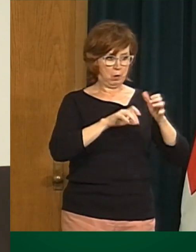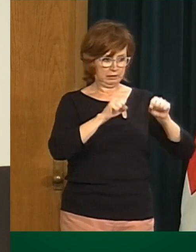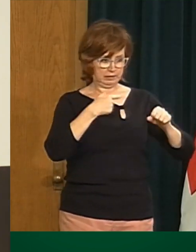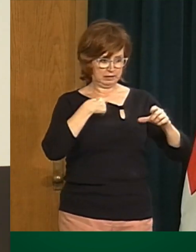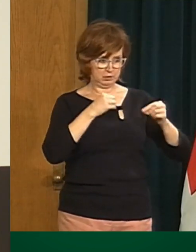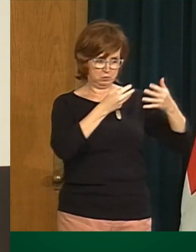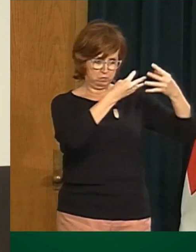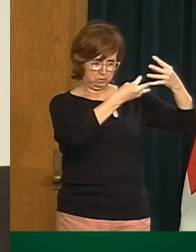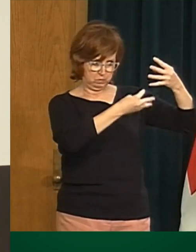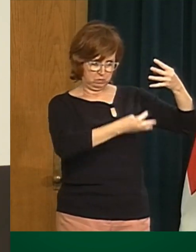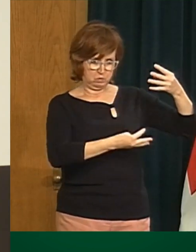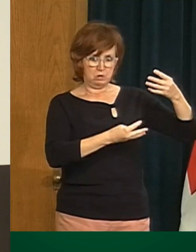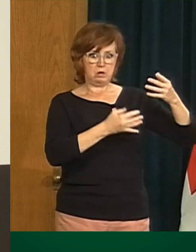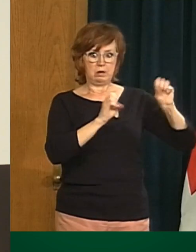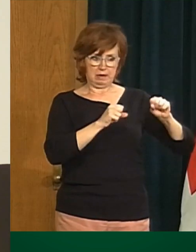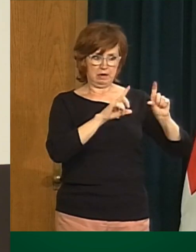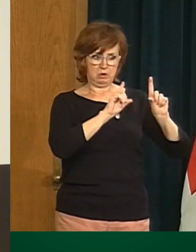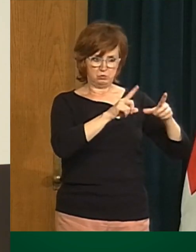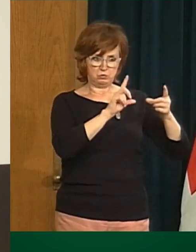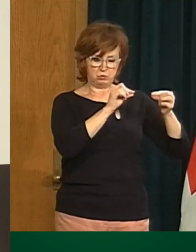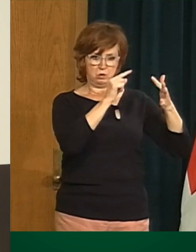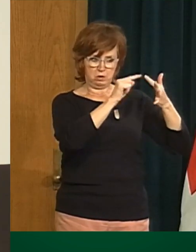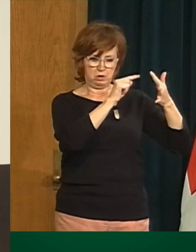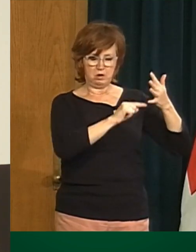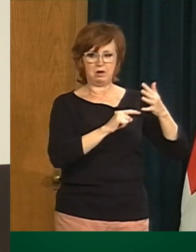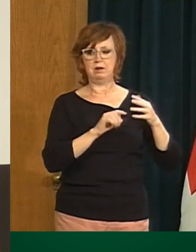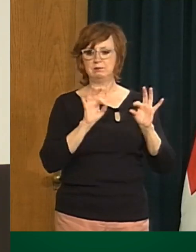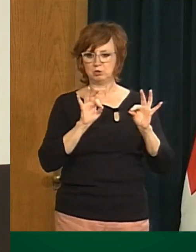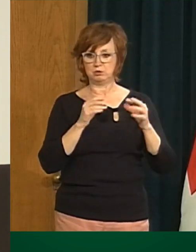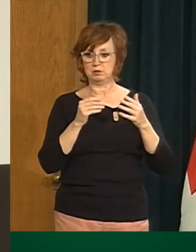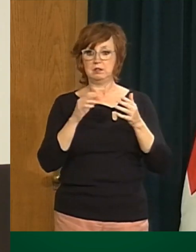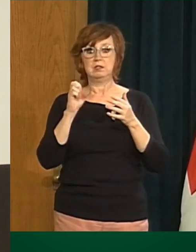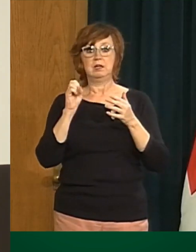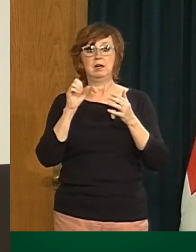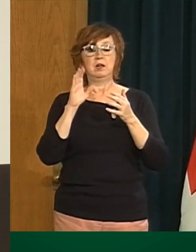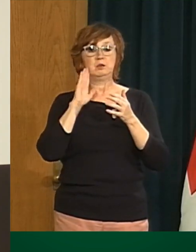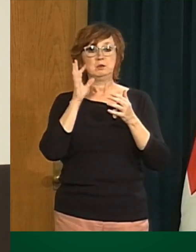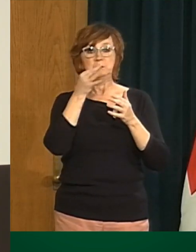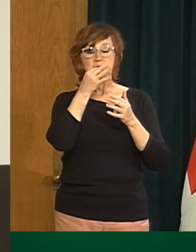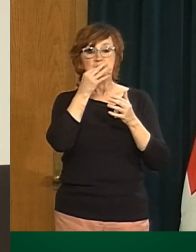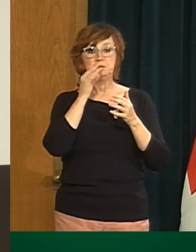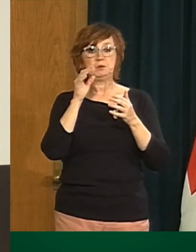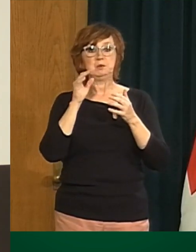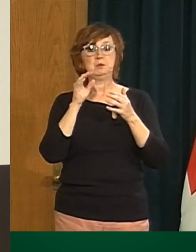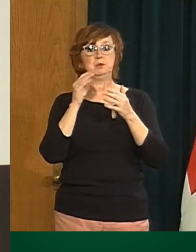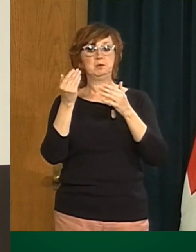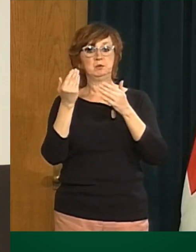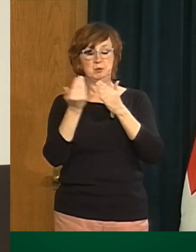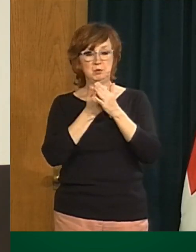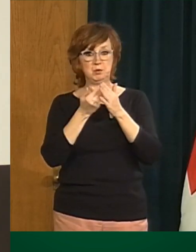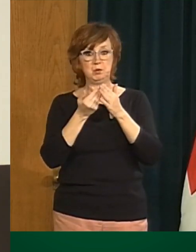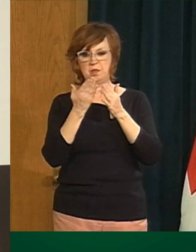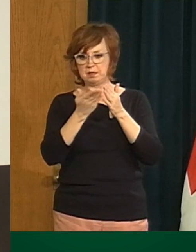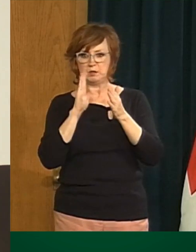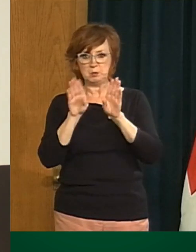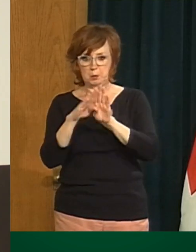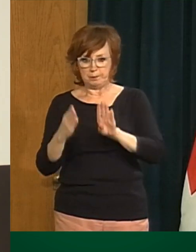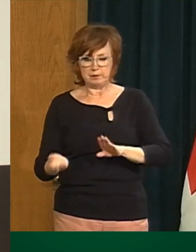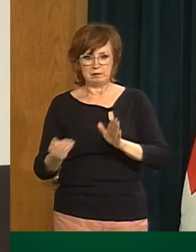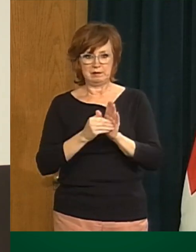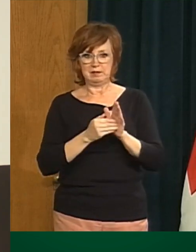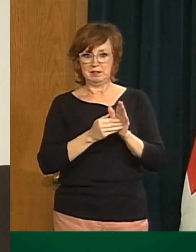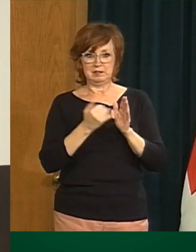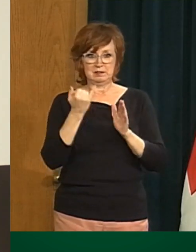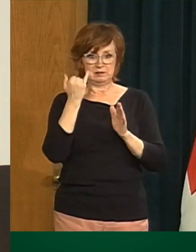reopens, because this will ensure that we remain on track. And if we can't do that, then things can go awry very quickly,